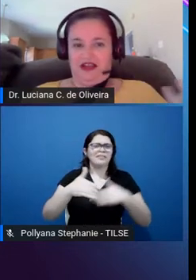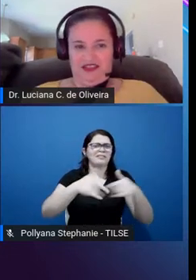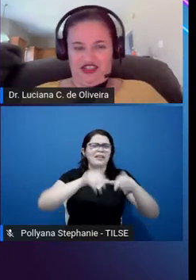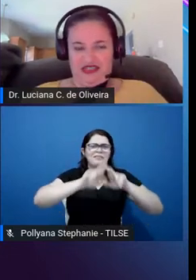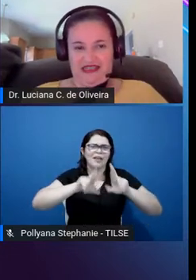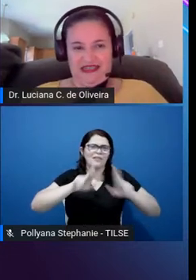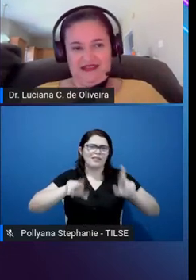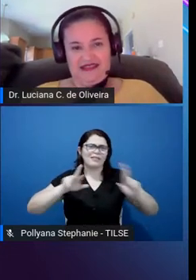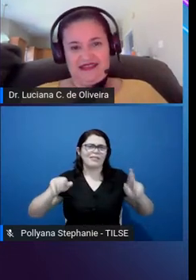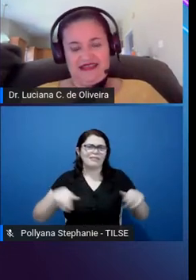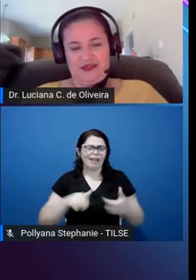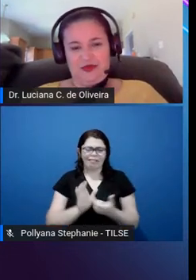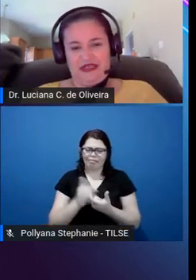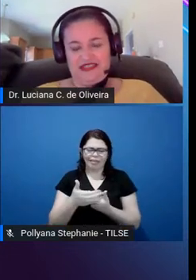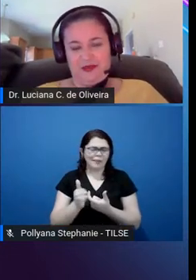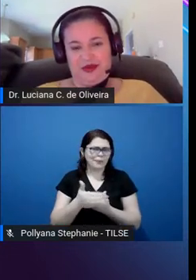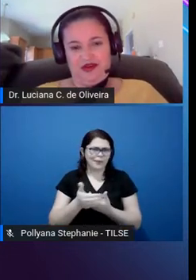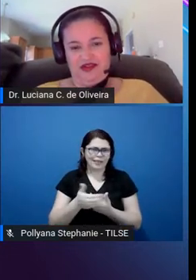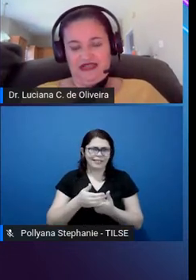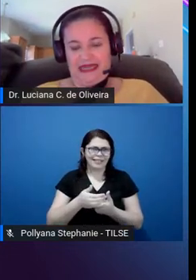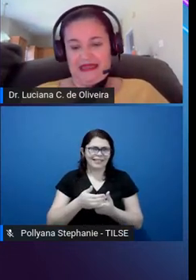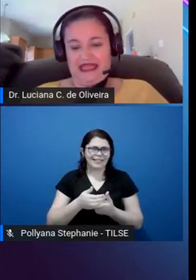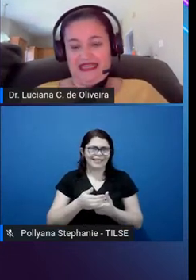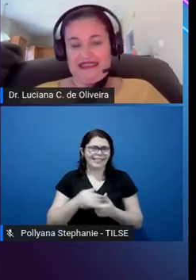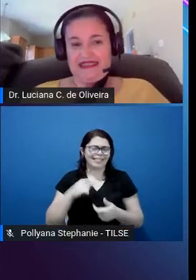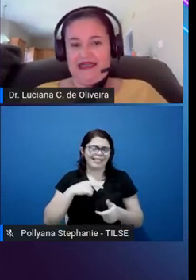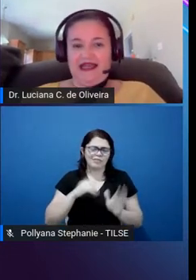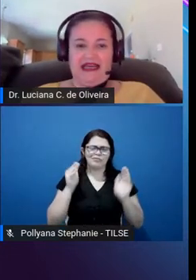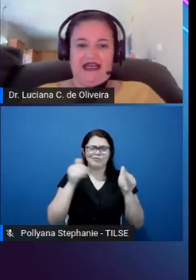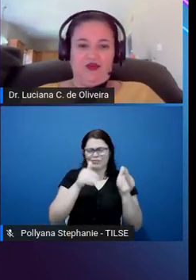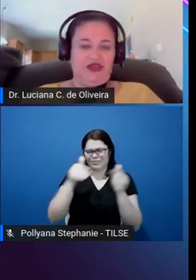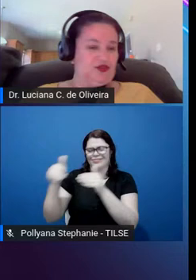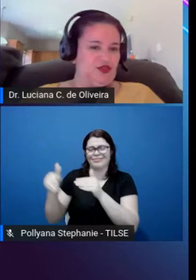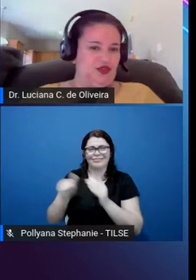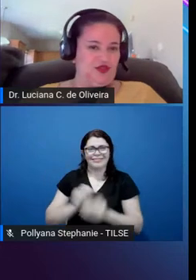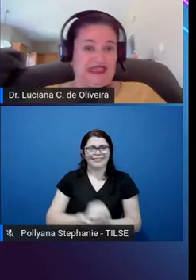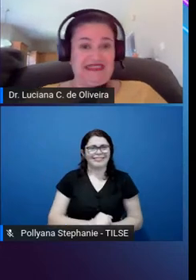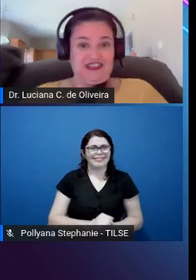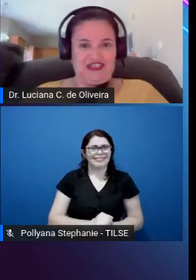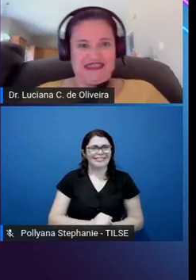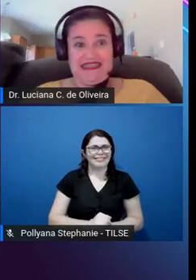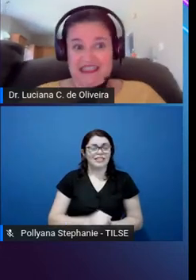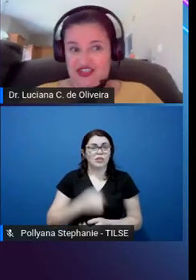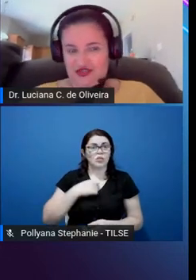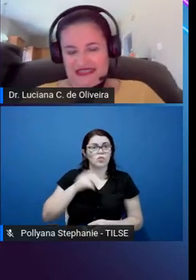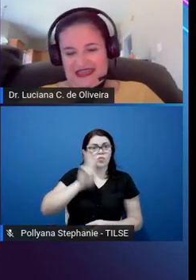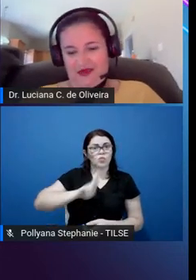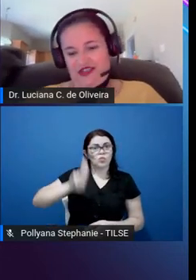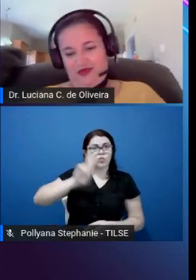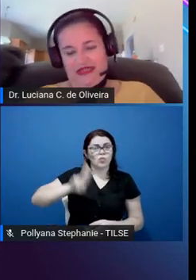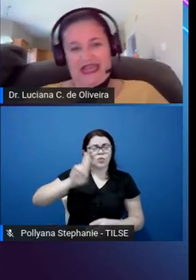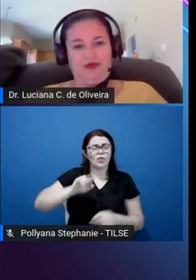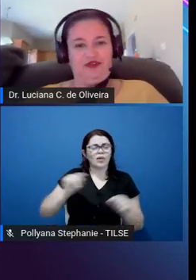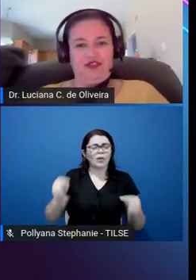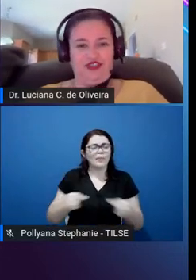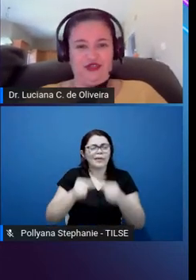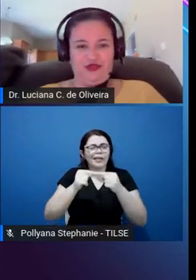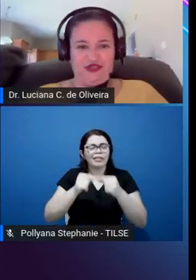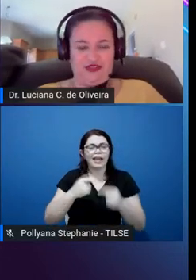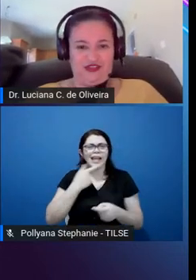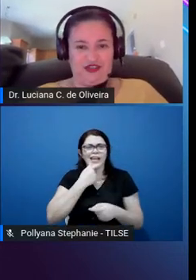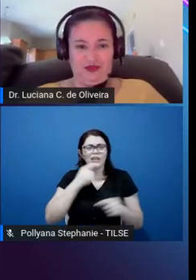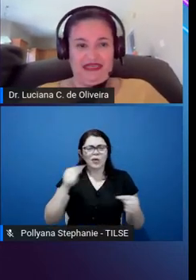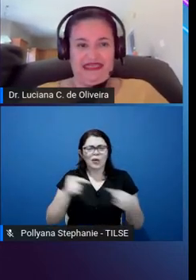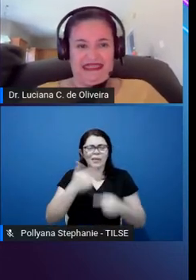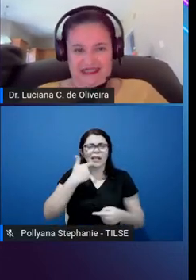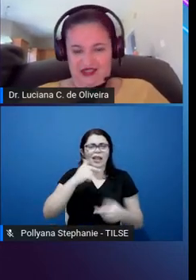That terminology is pretty typical, I think. We also use English as an additional language, but I prefer to